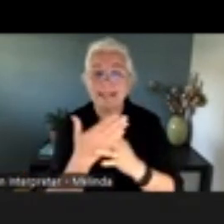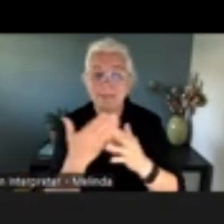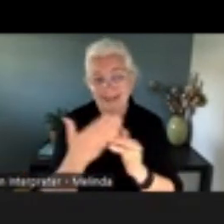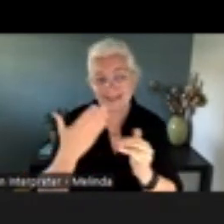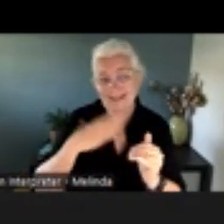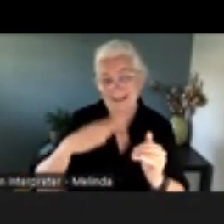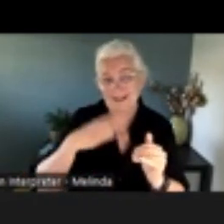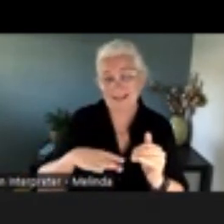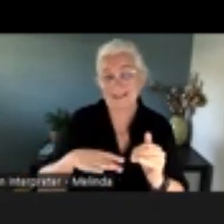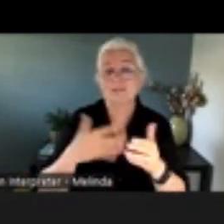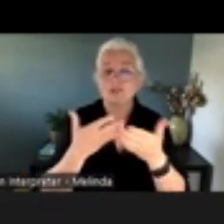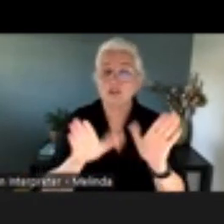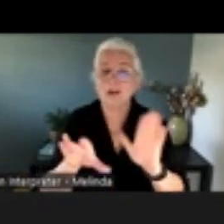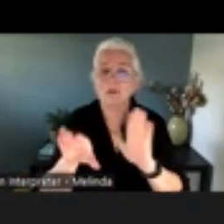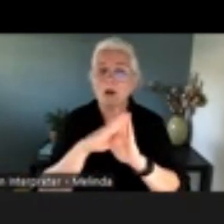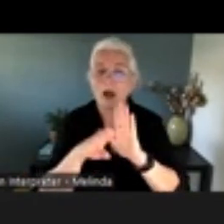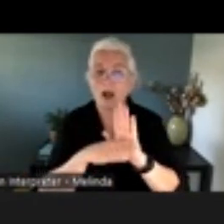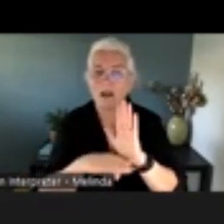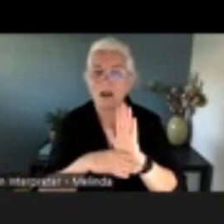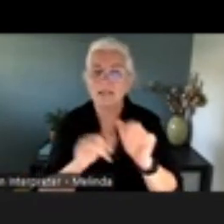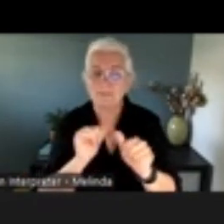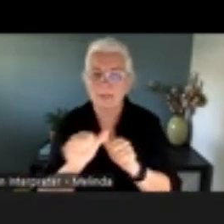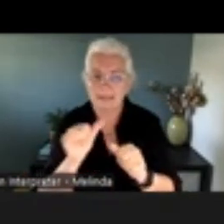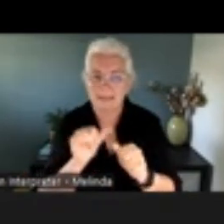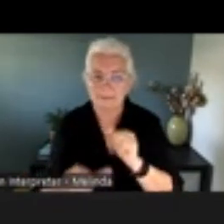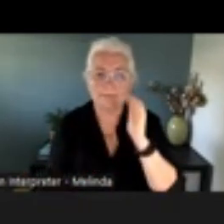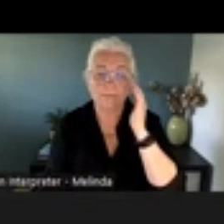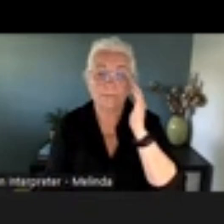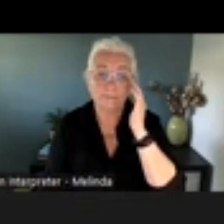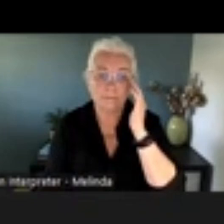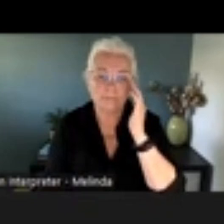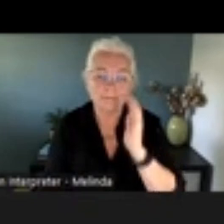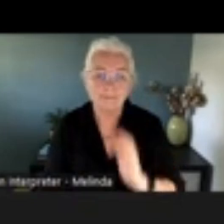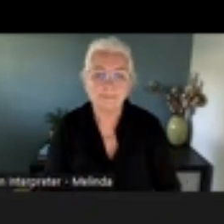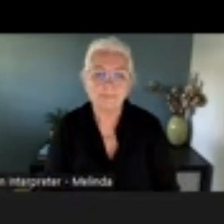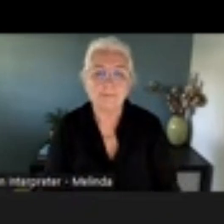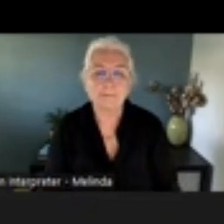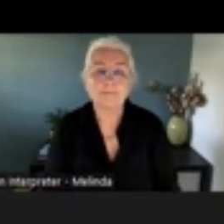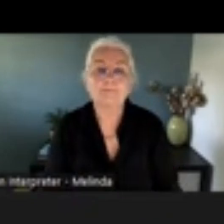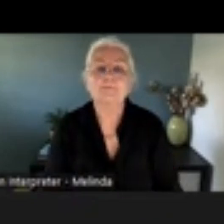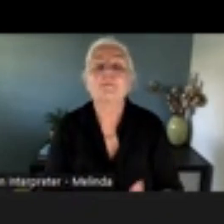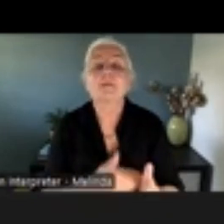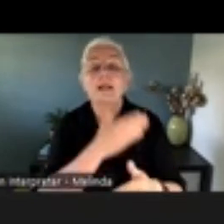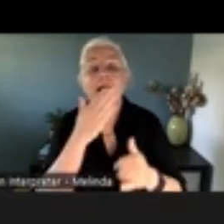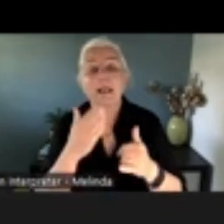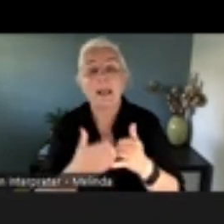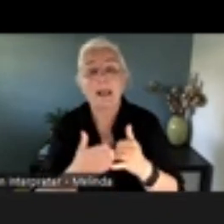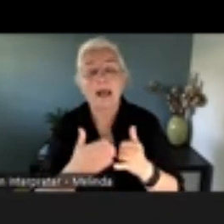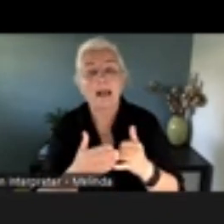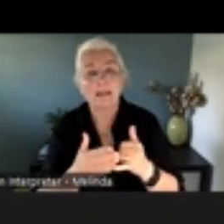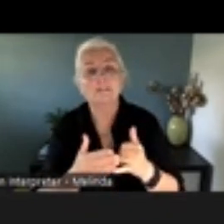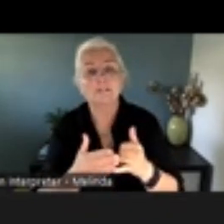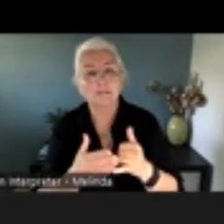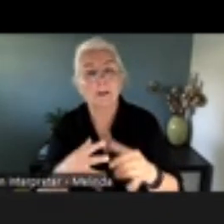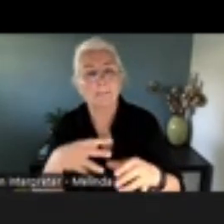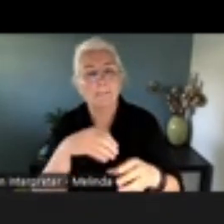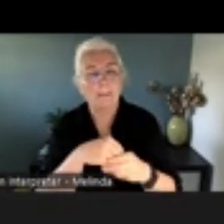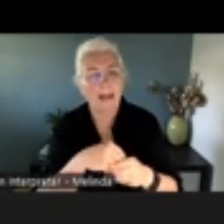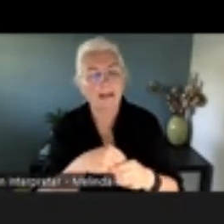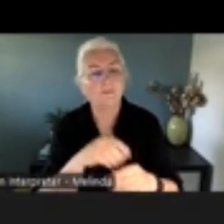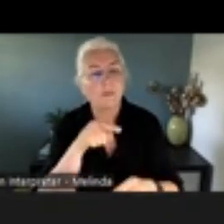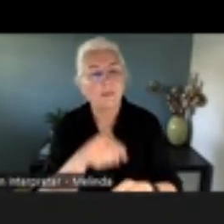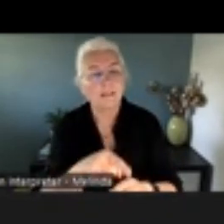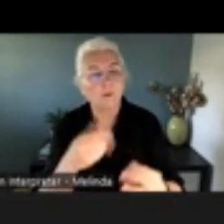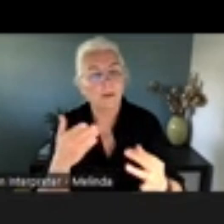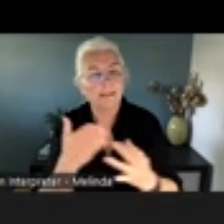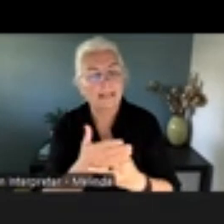general guidelines much better. The last major component of making the iStart tool accessible,